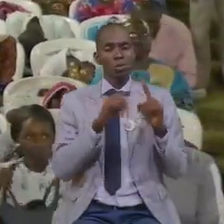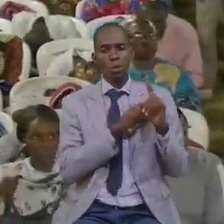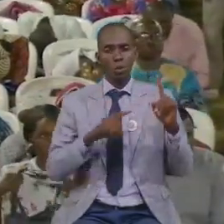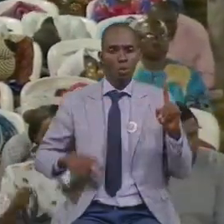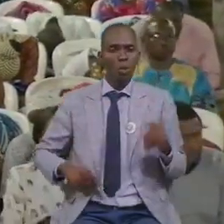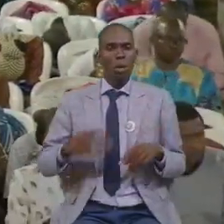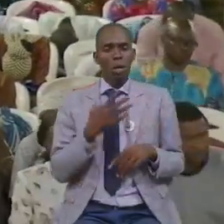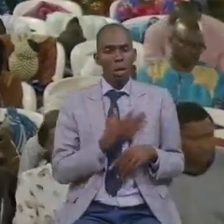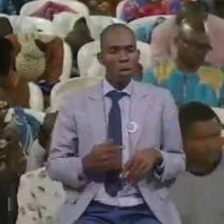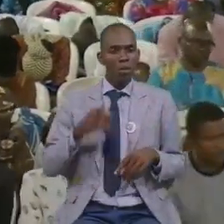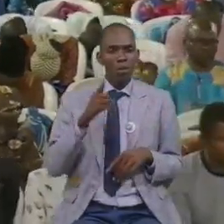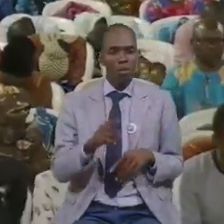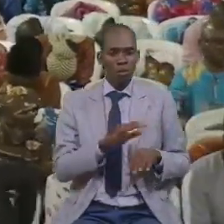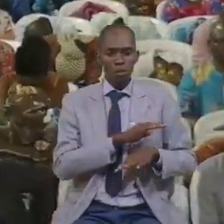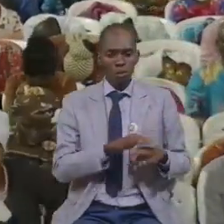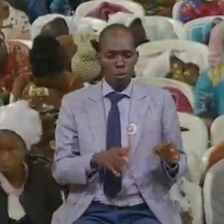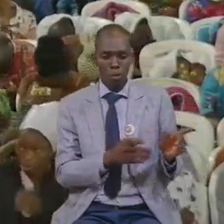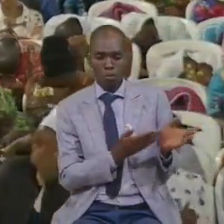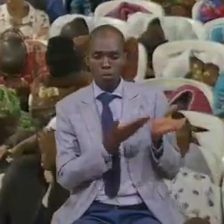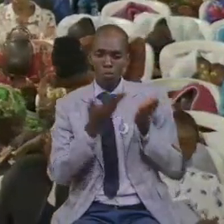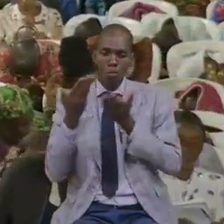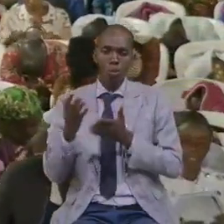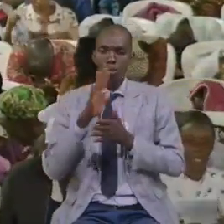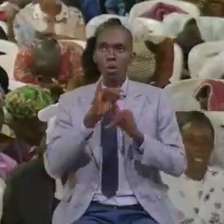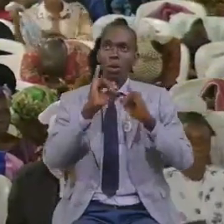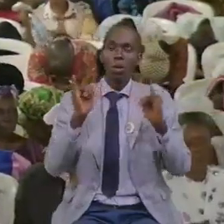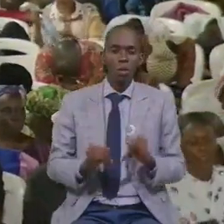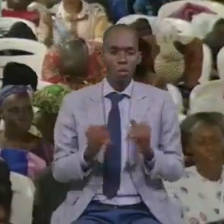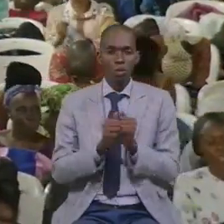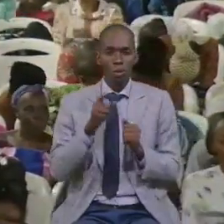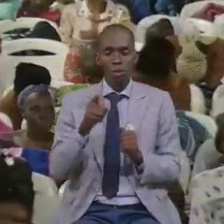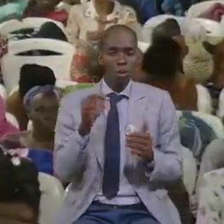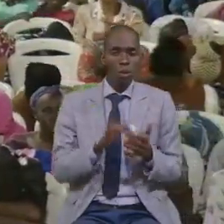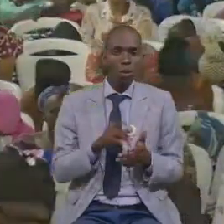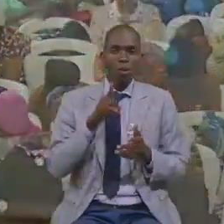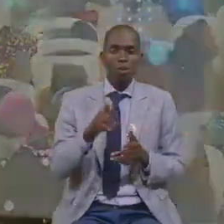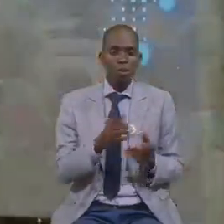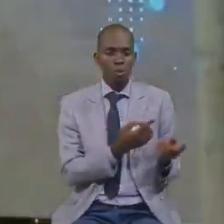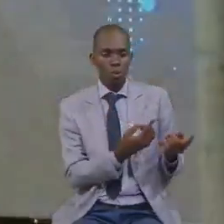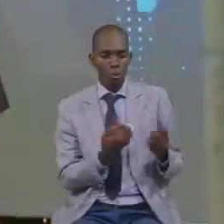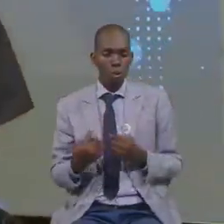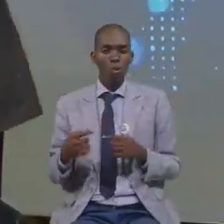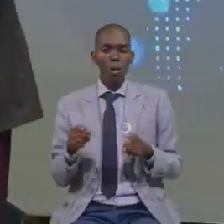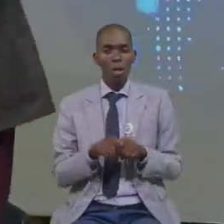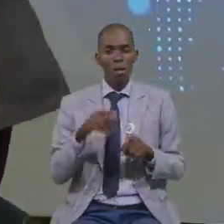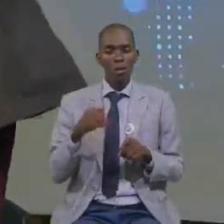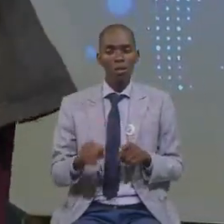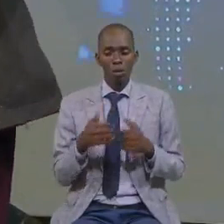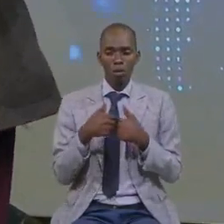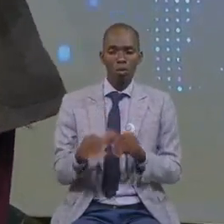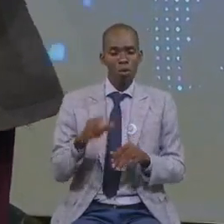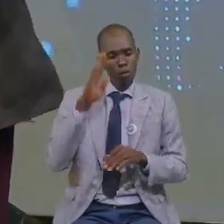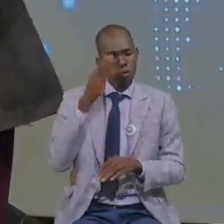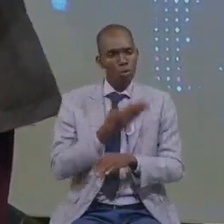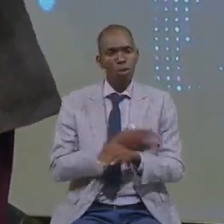your heathenism with you. You're being a prodigal son and you don't bring the swine's